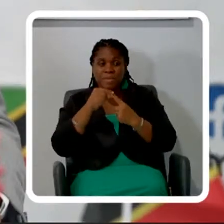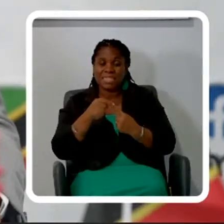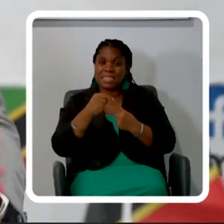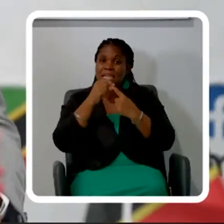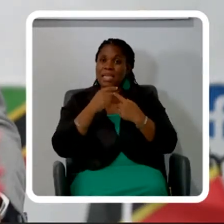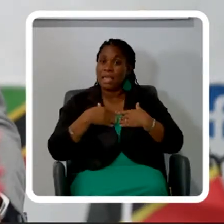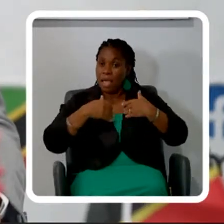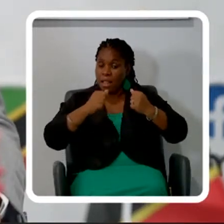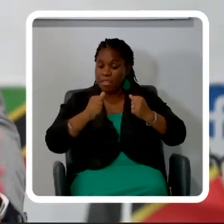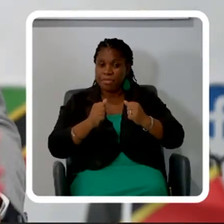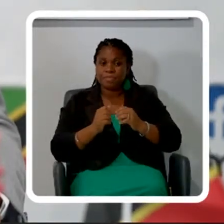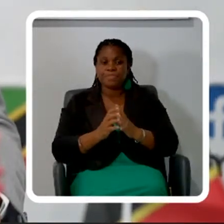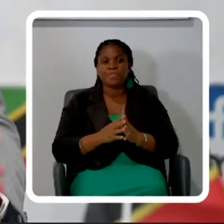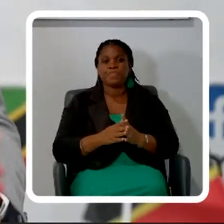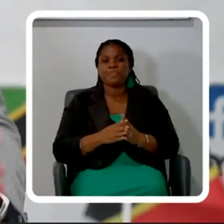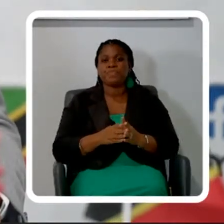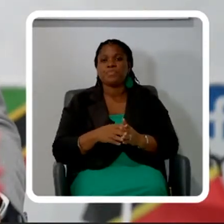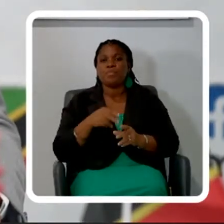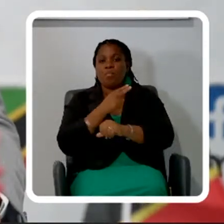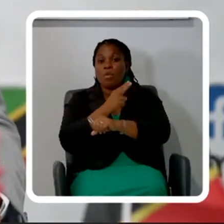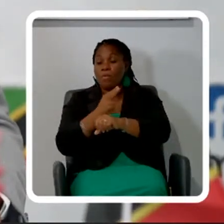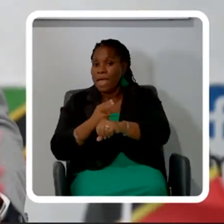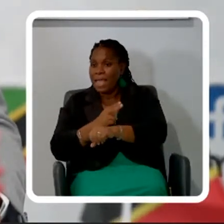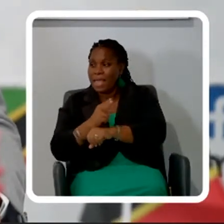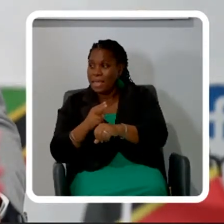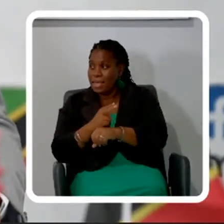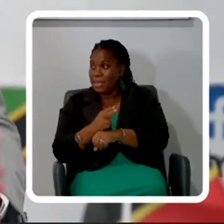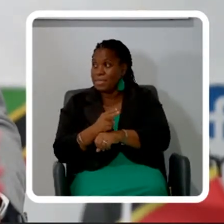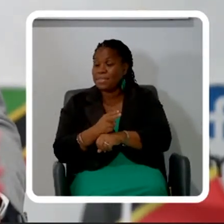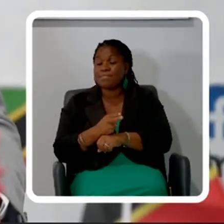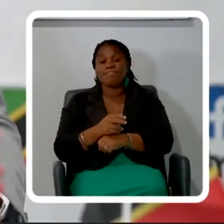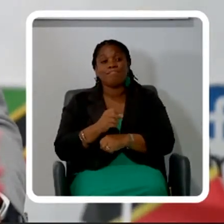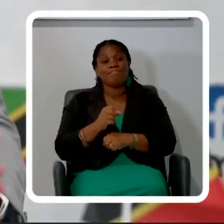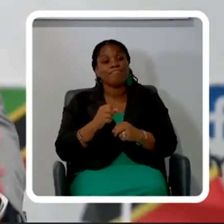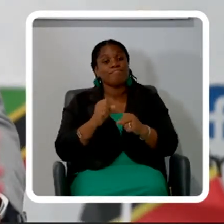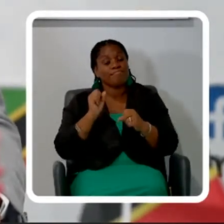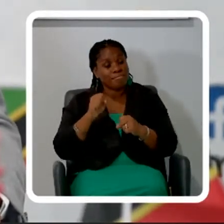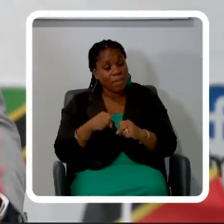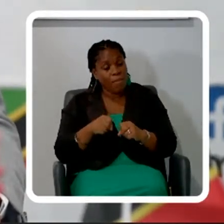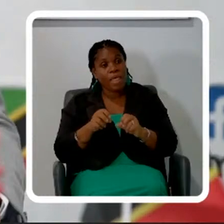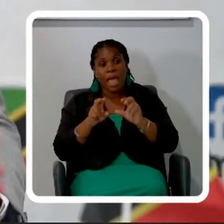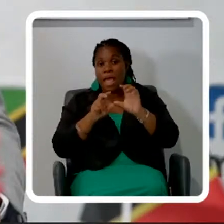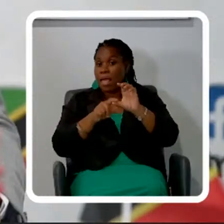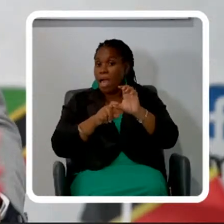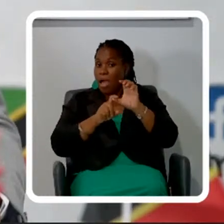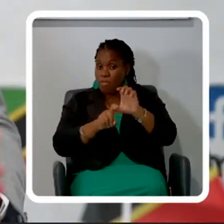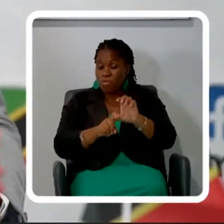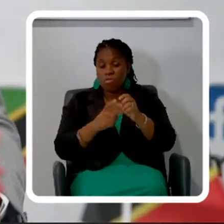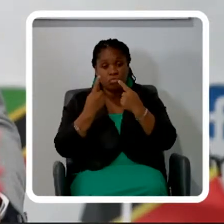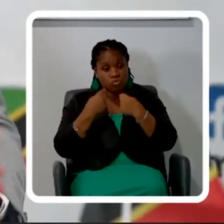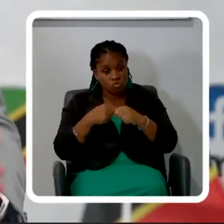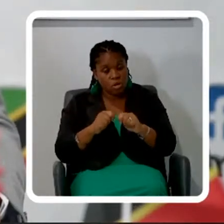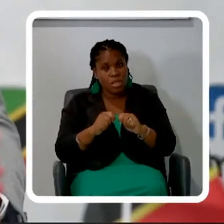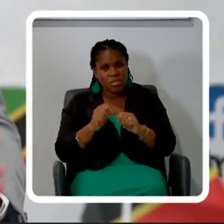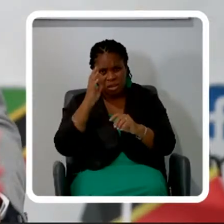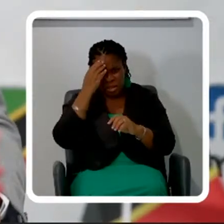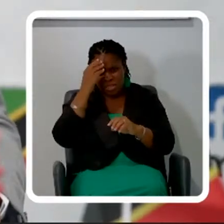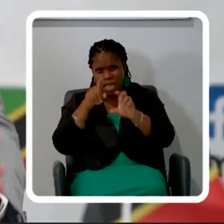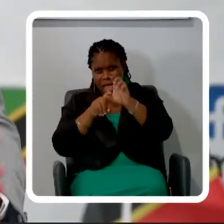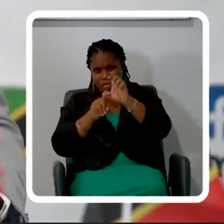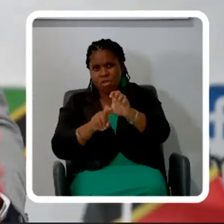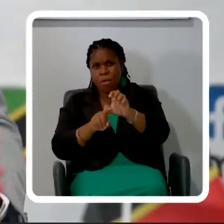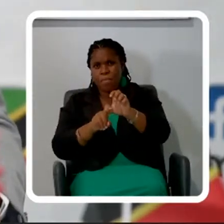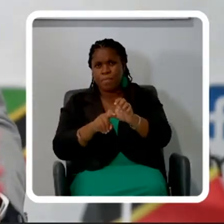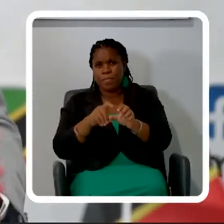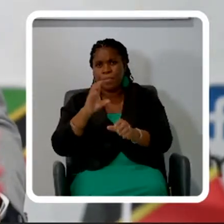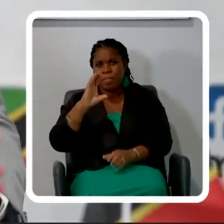When it comes to Haiti, we have, of course, CARICOM has taken a significant role. We see that recently they had